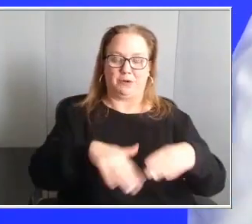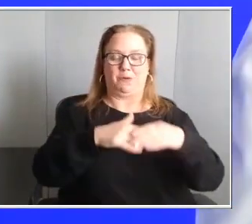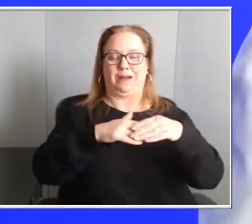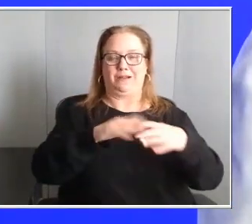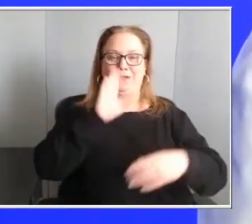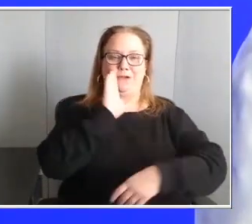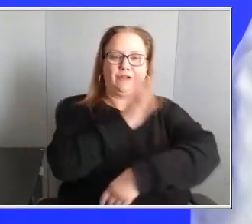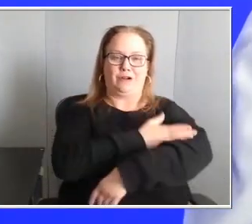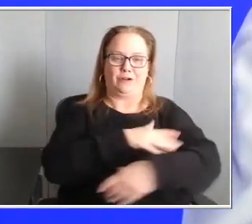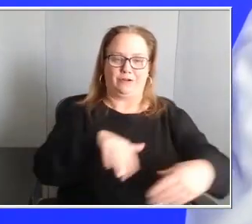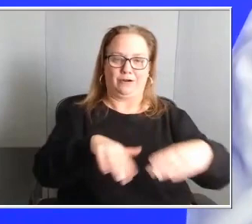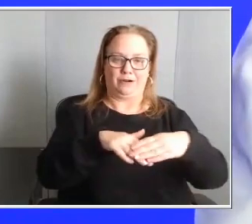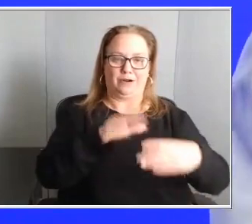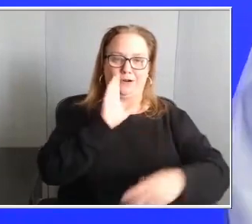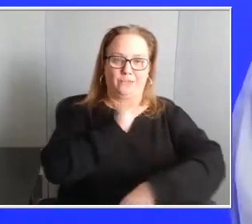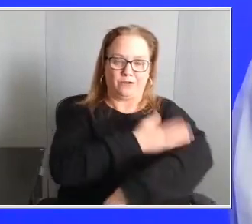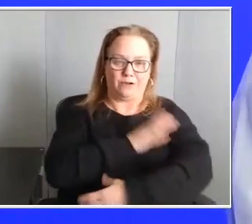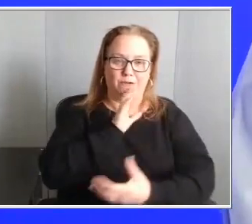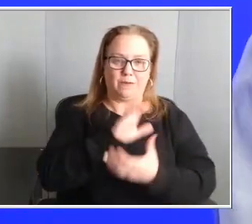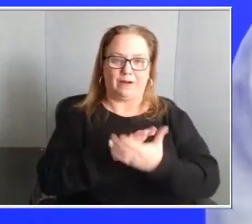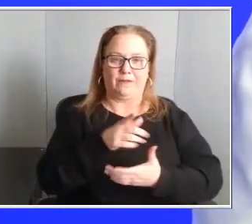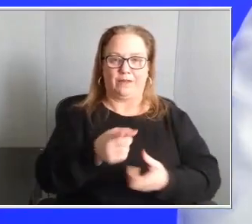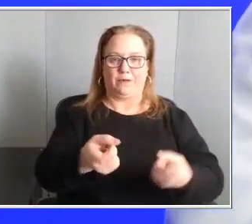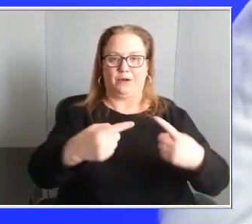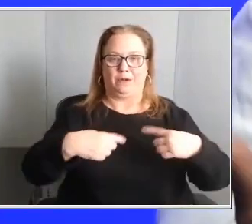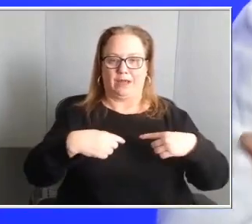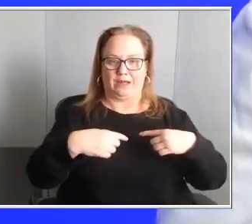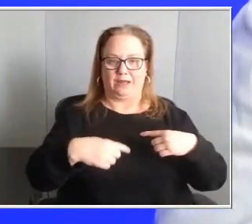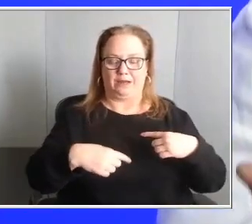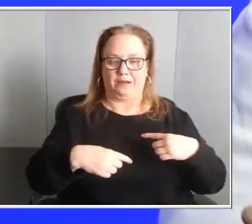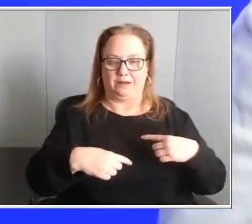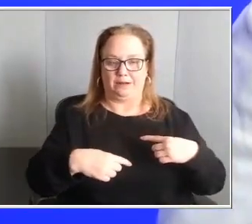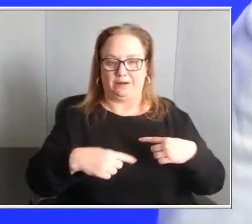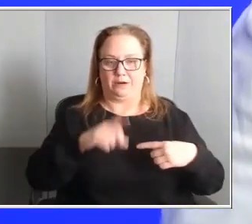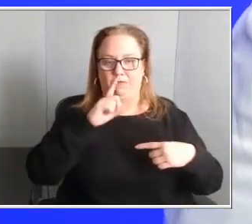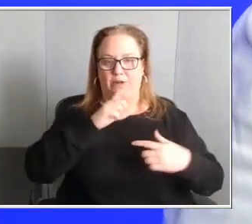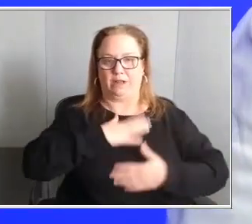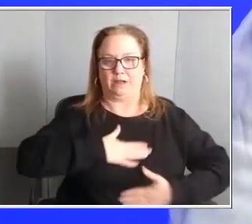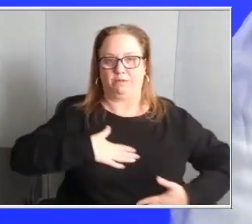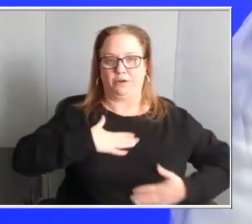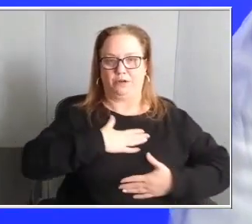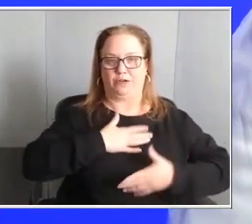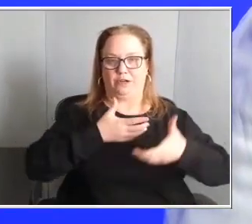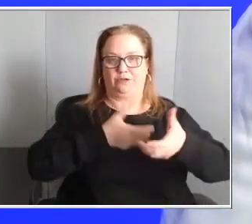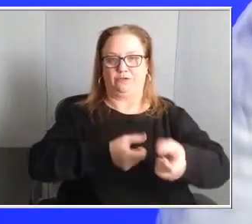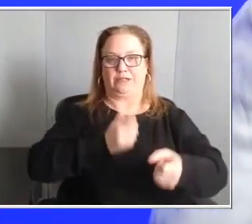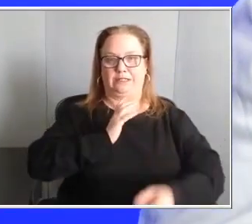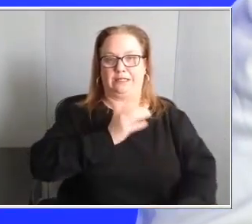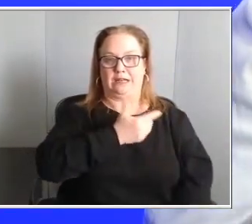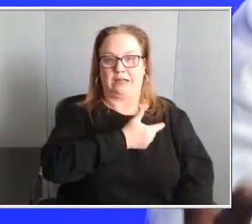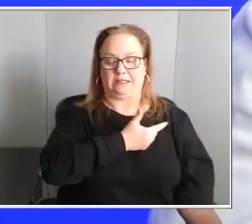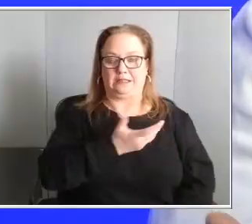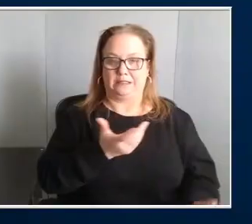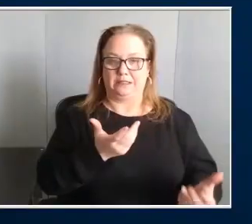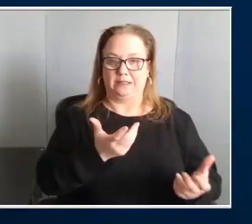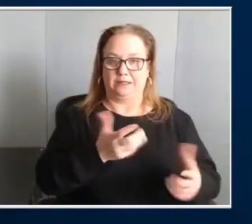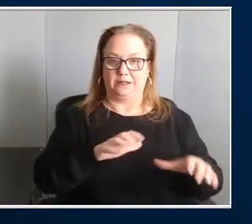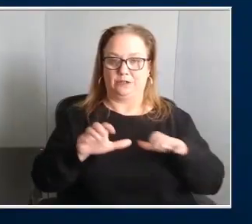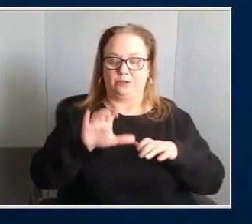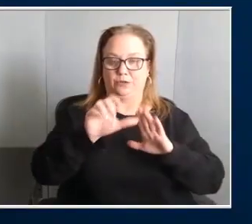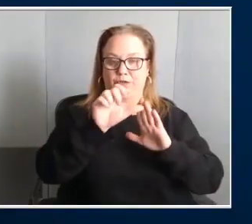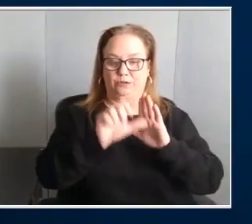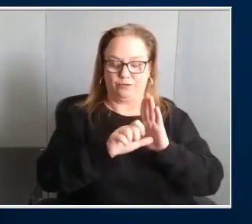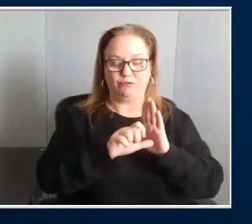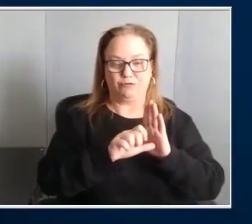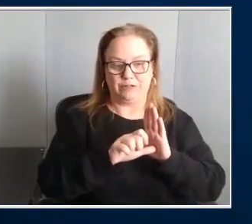Your daughter and wife were there when you came in, and we really appreciate your trust in us to do these surgeries and then